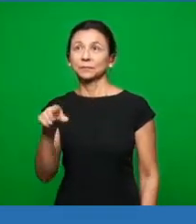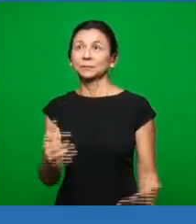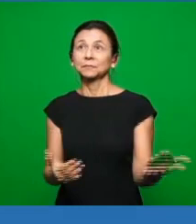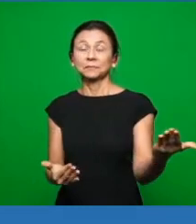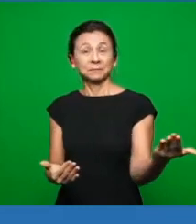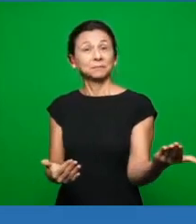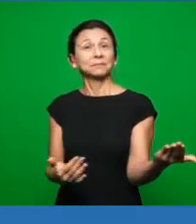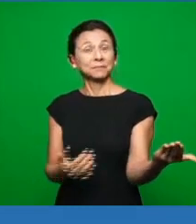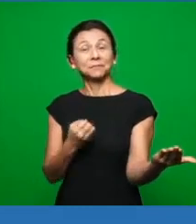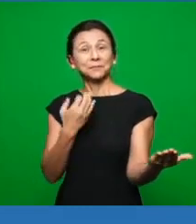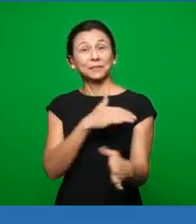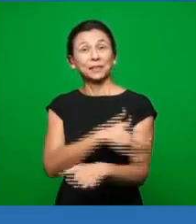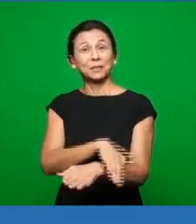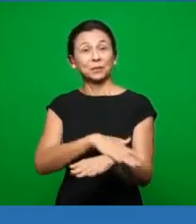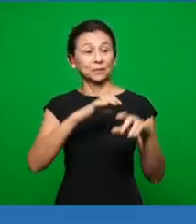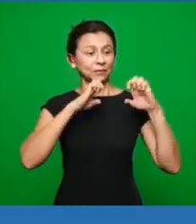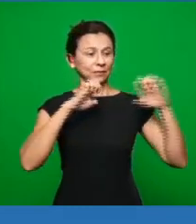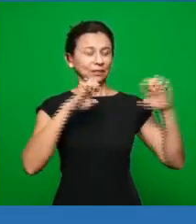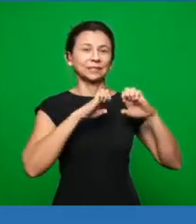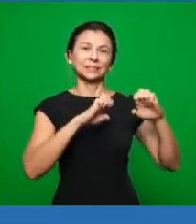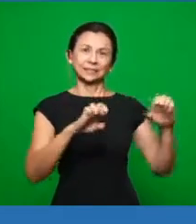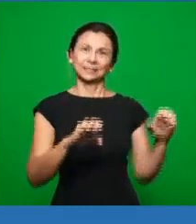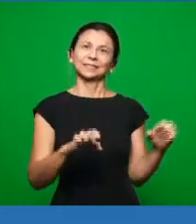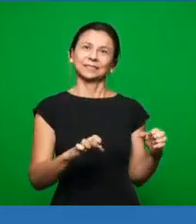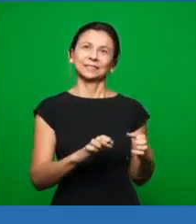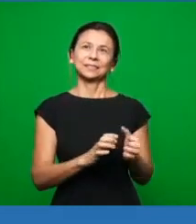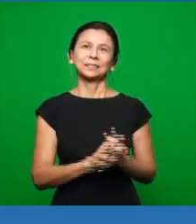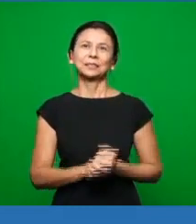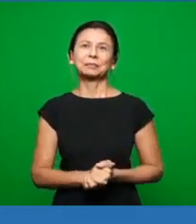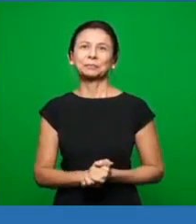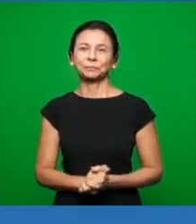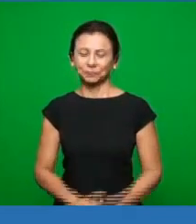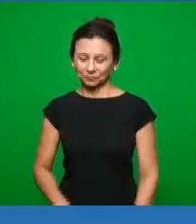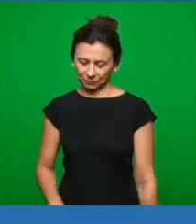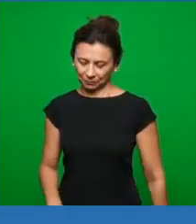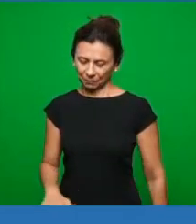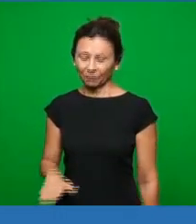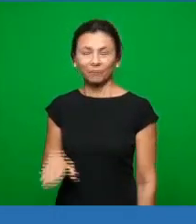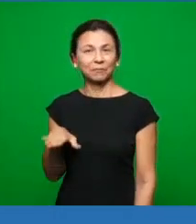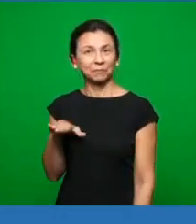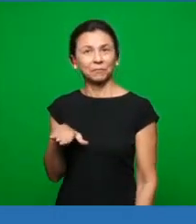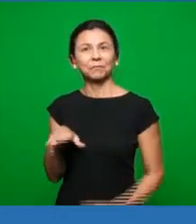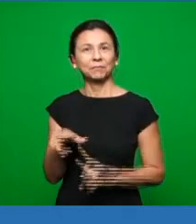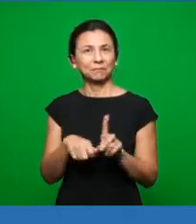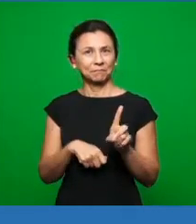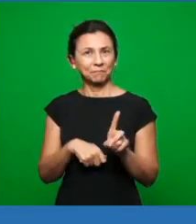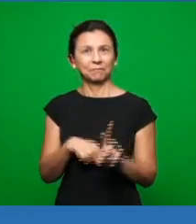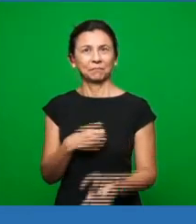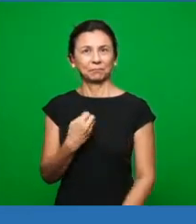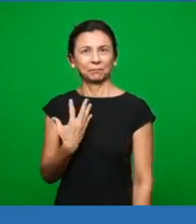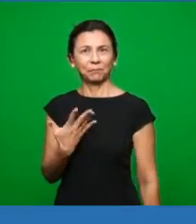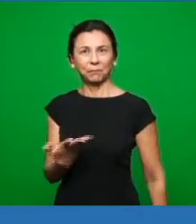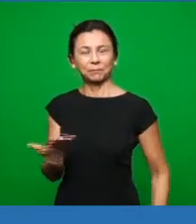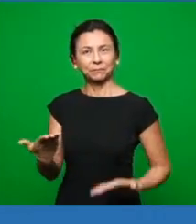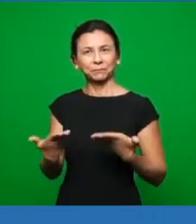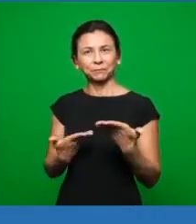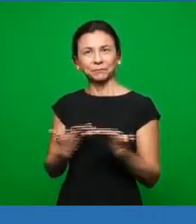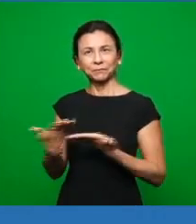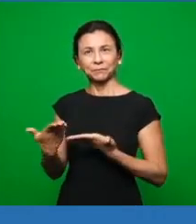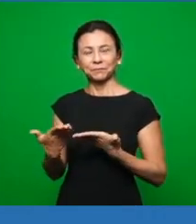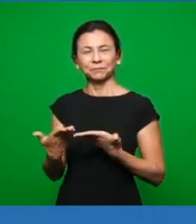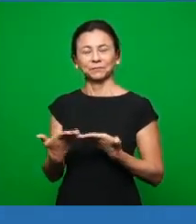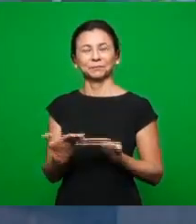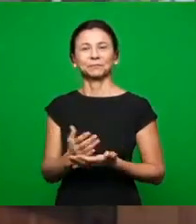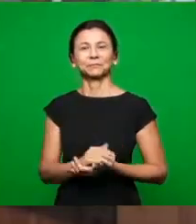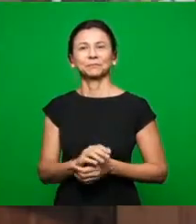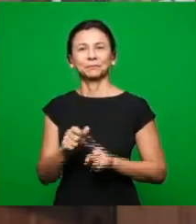have doing evangelistic work on the streets, and is showing here a work with children, and this month is being dedicated